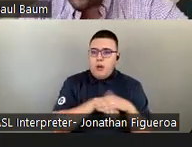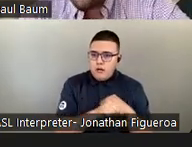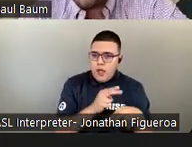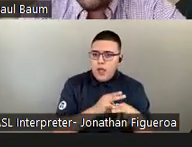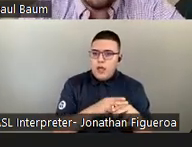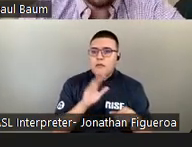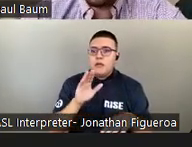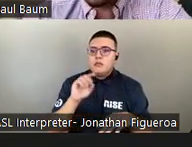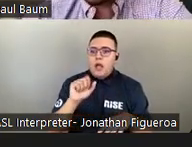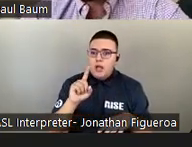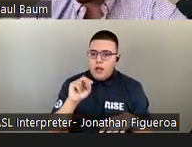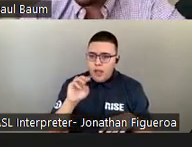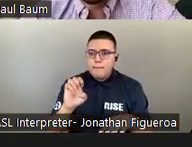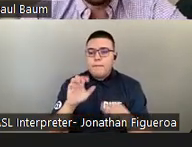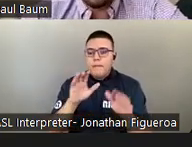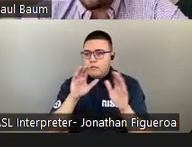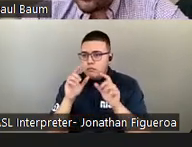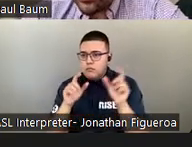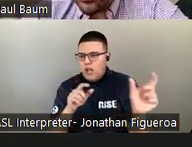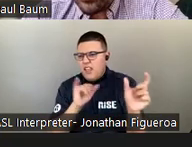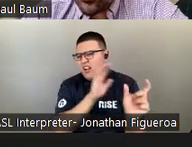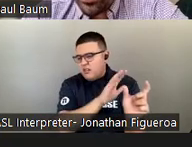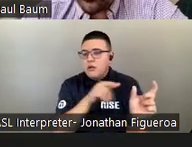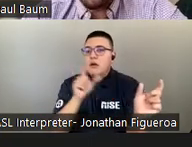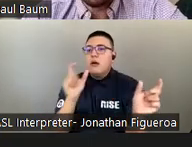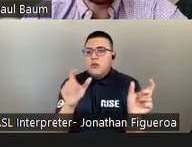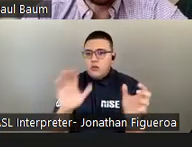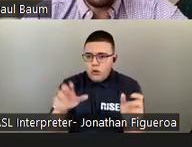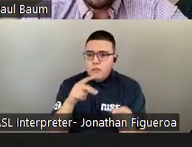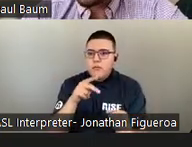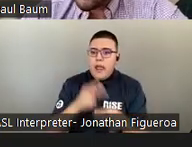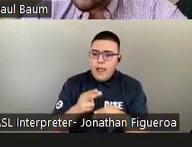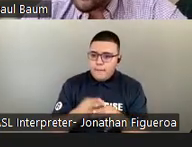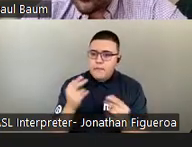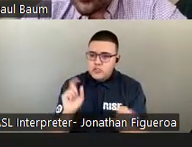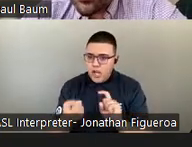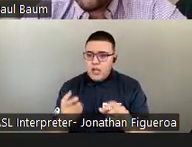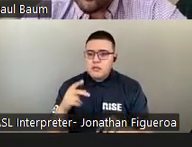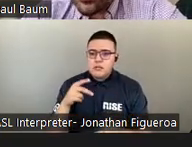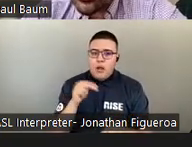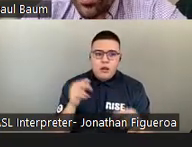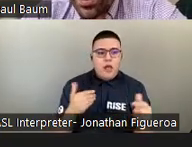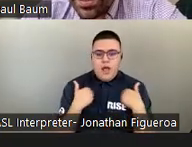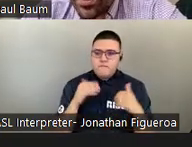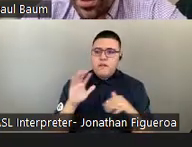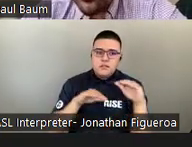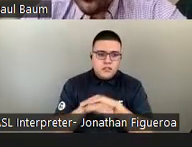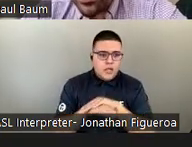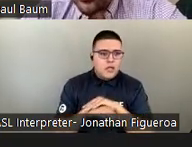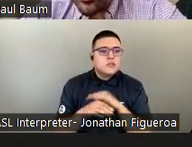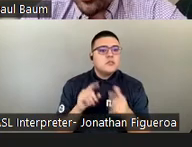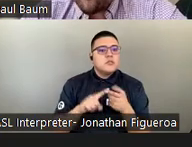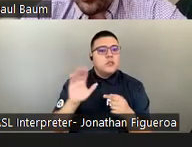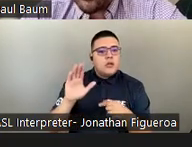name and honors that name and sees their gender identity as well, has access to their sexuality as well